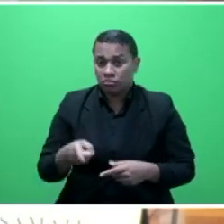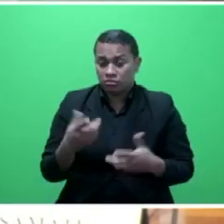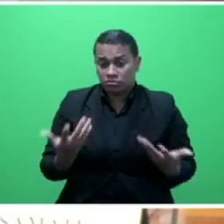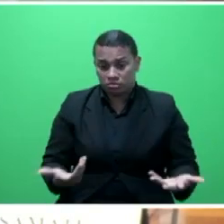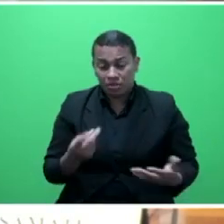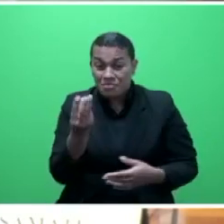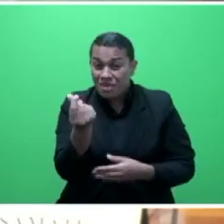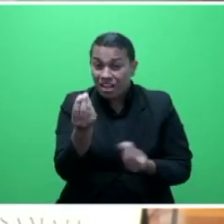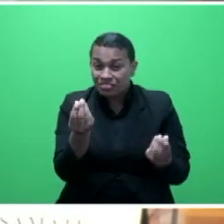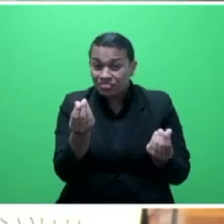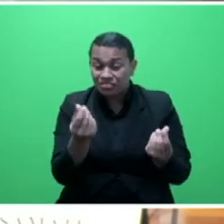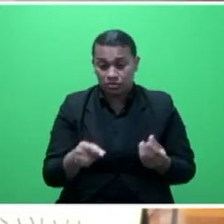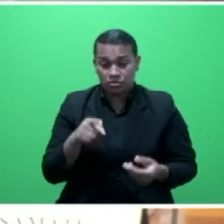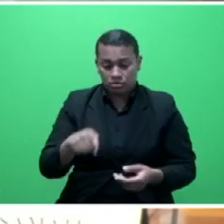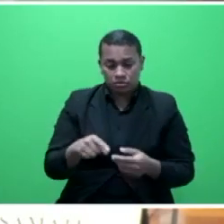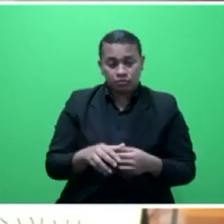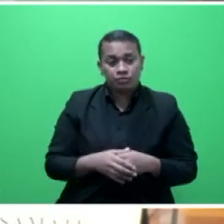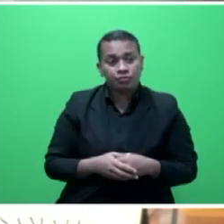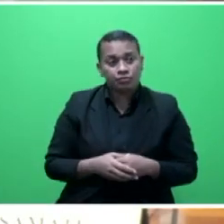also